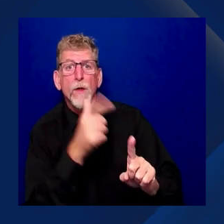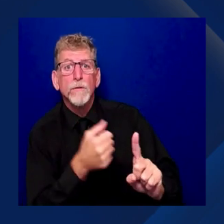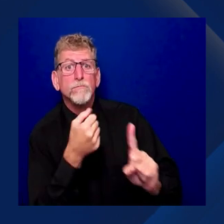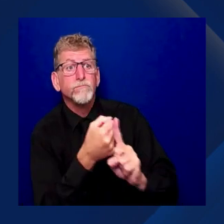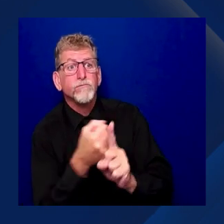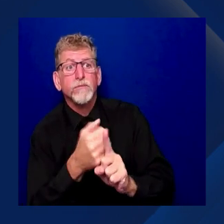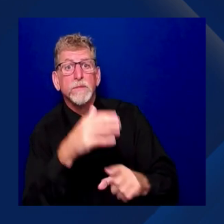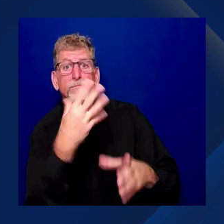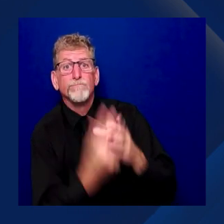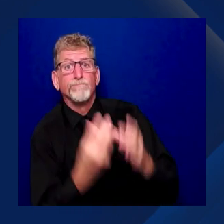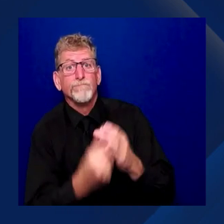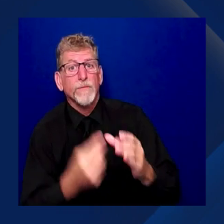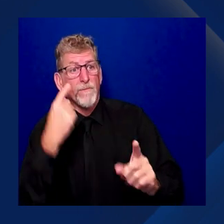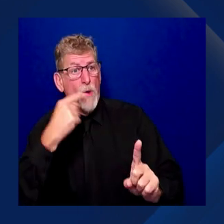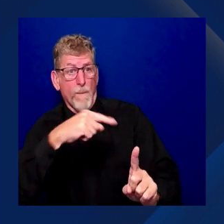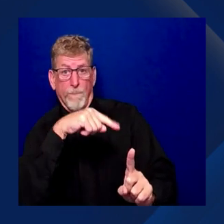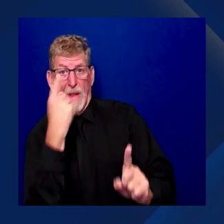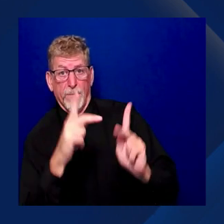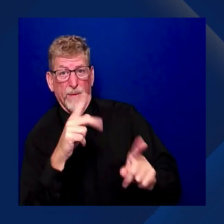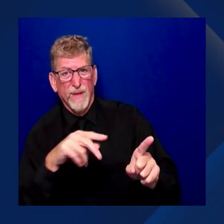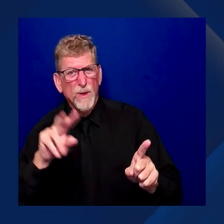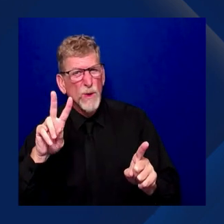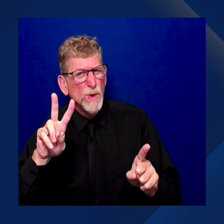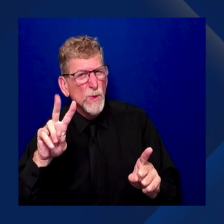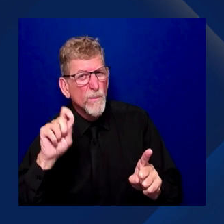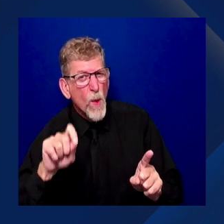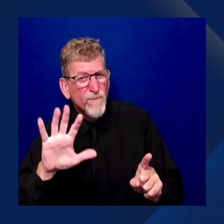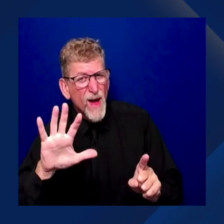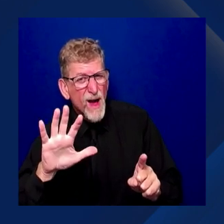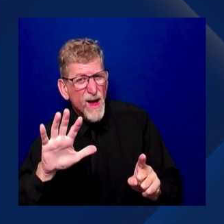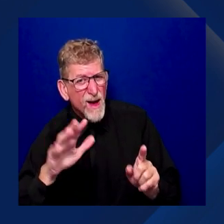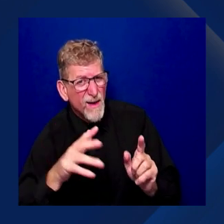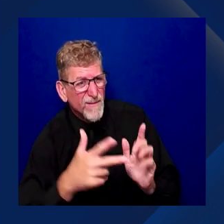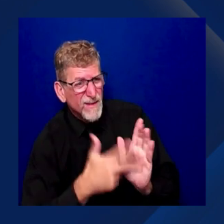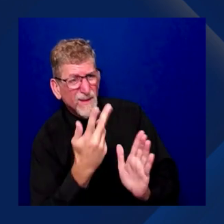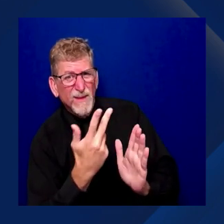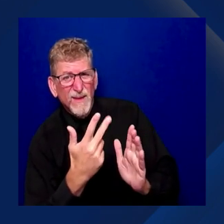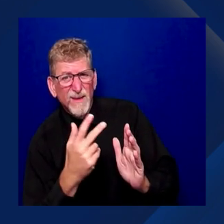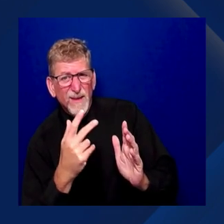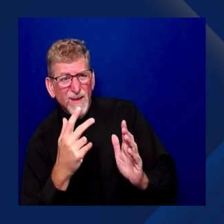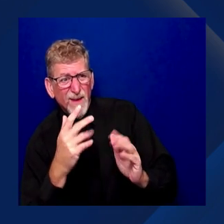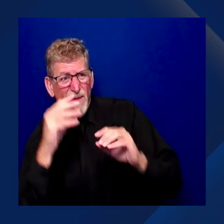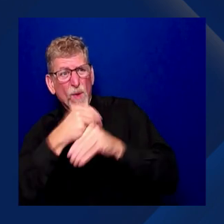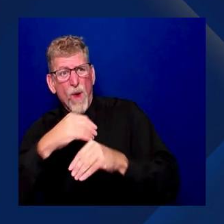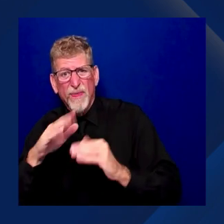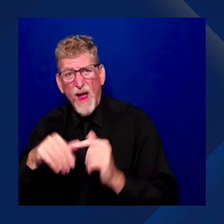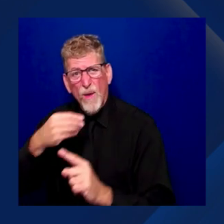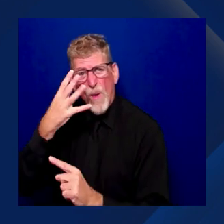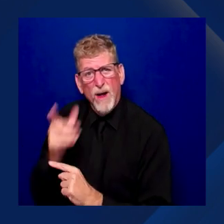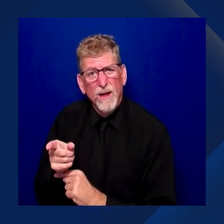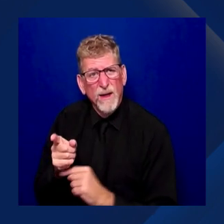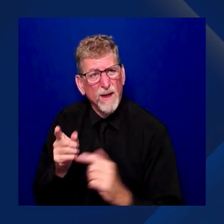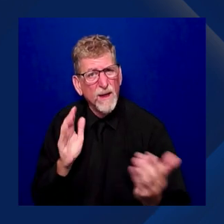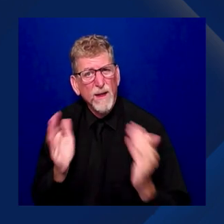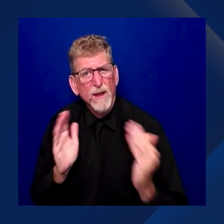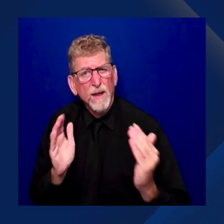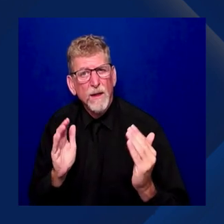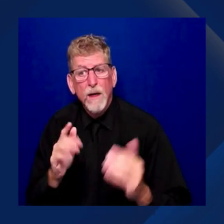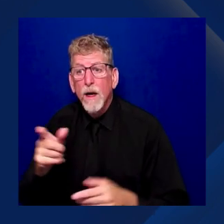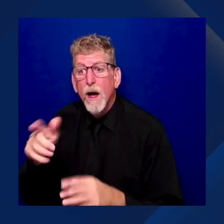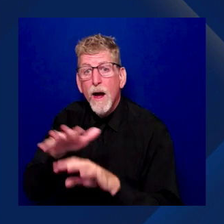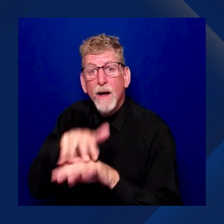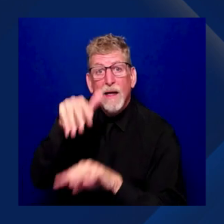women. Additionally, the rate for the American Indian and Alaska Native American women is over twice as